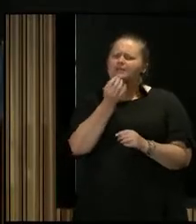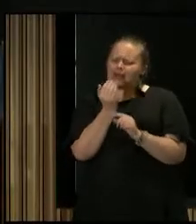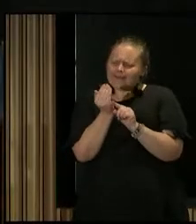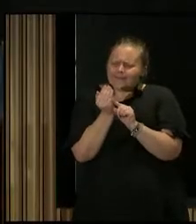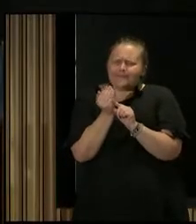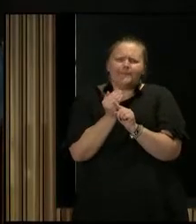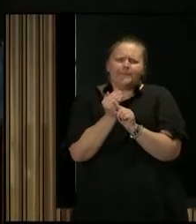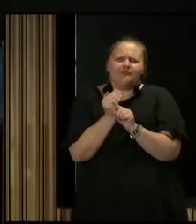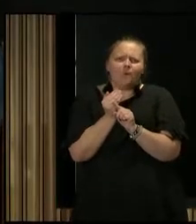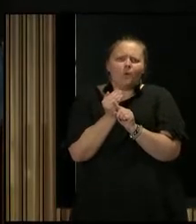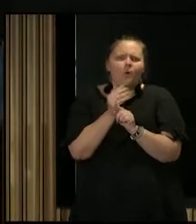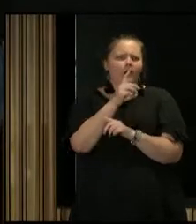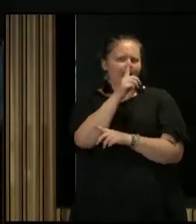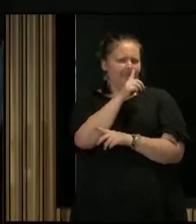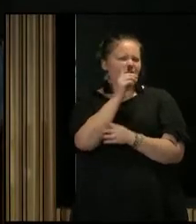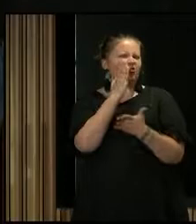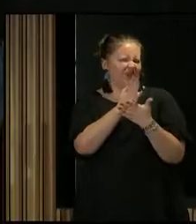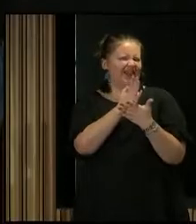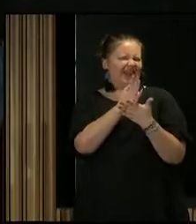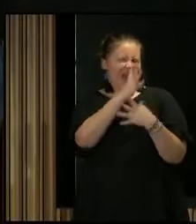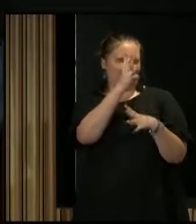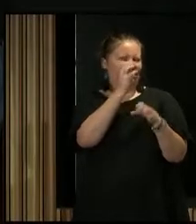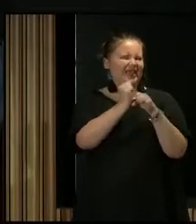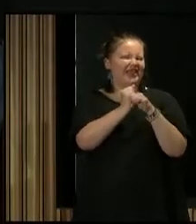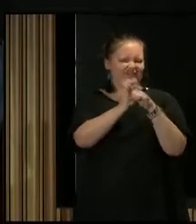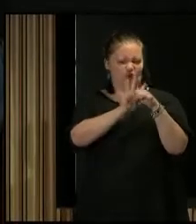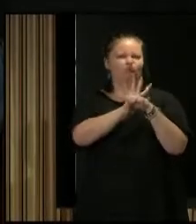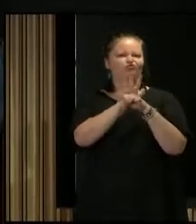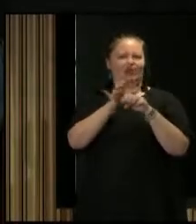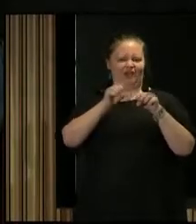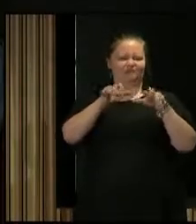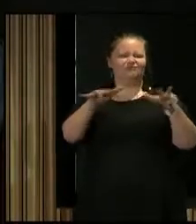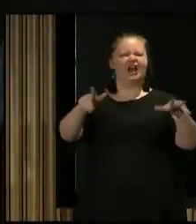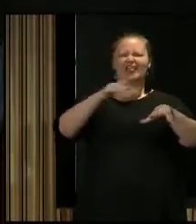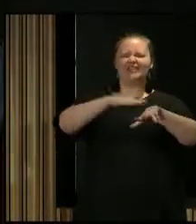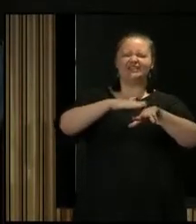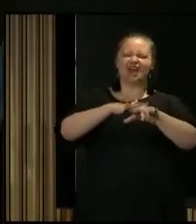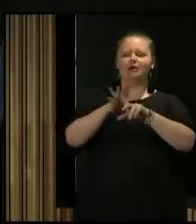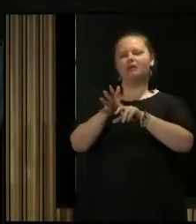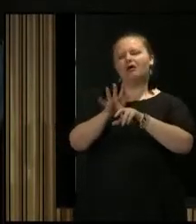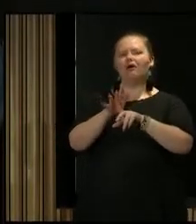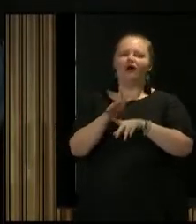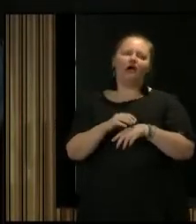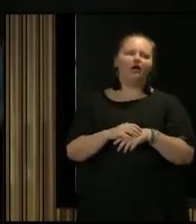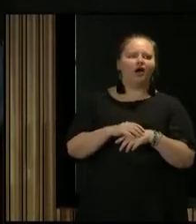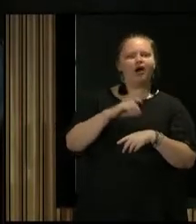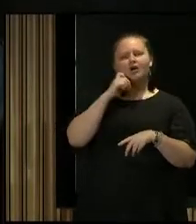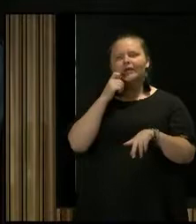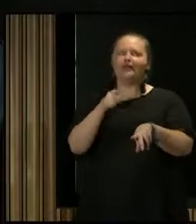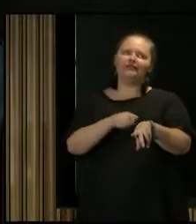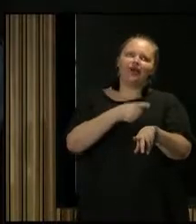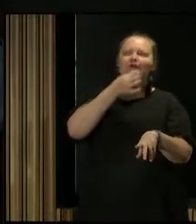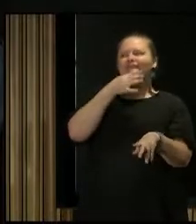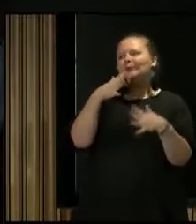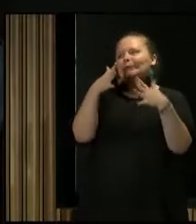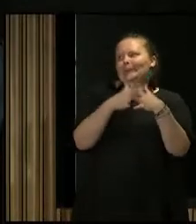before people really believed that it was a problem. Like, it was around that time where it was like, well, this is going to be a long few weeks with